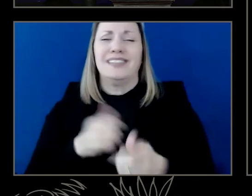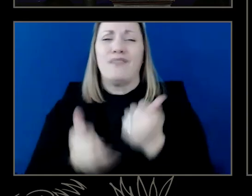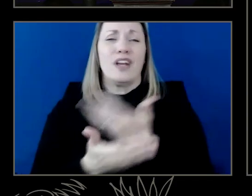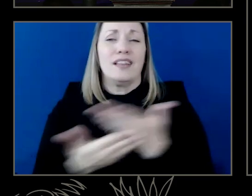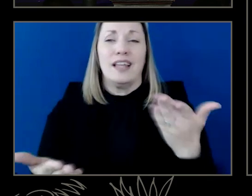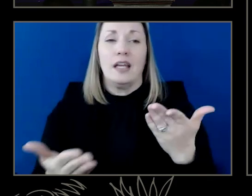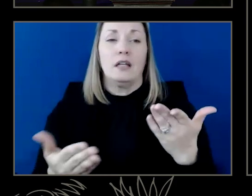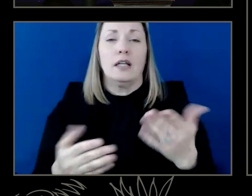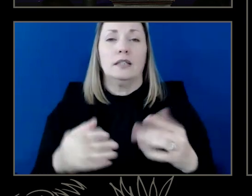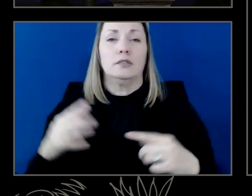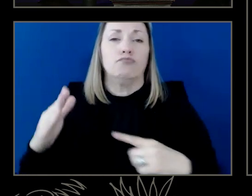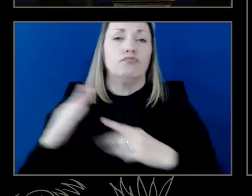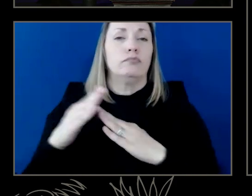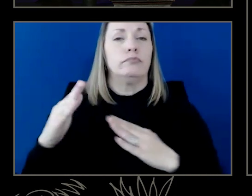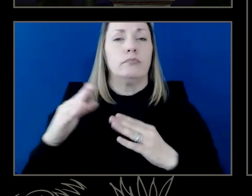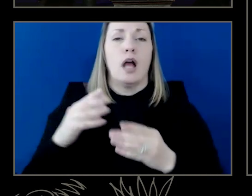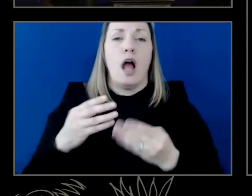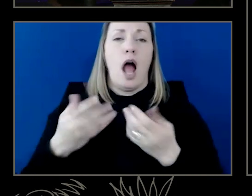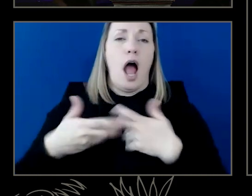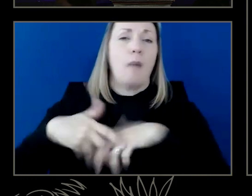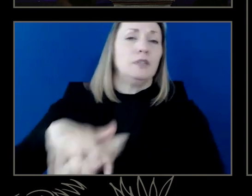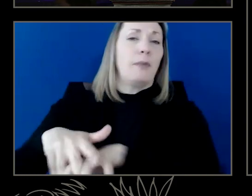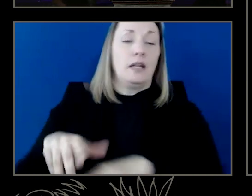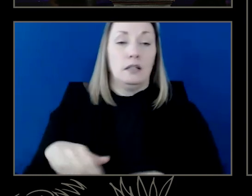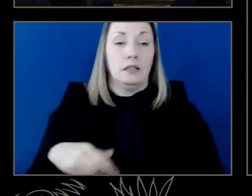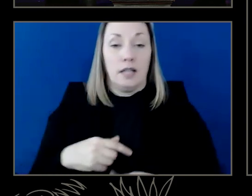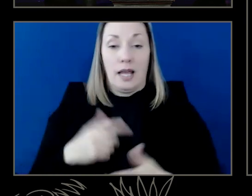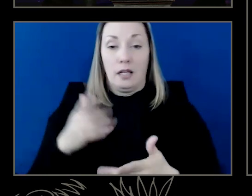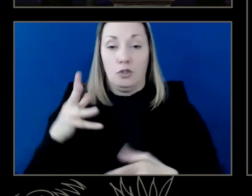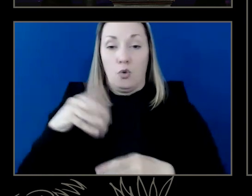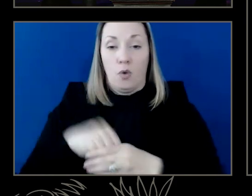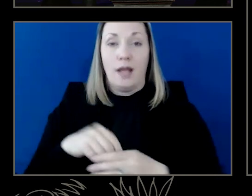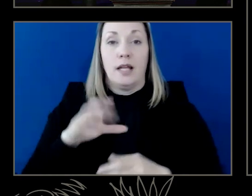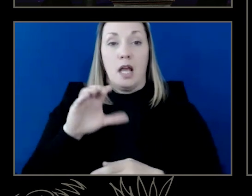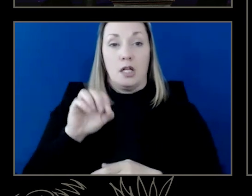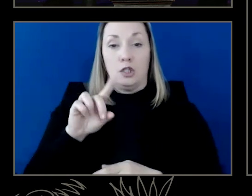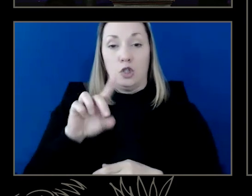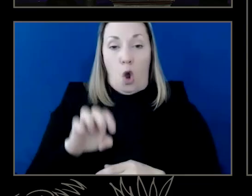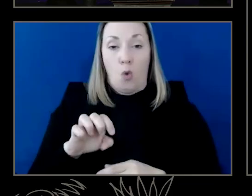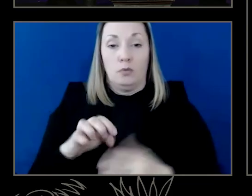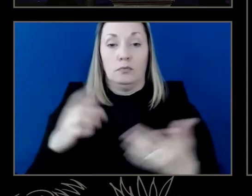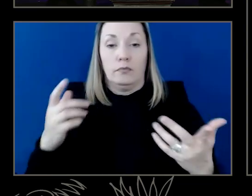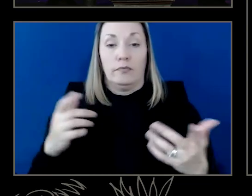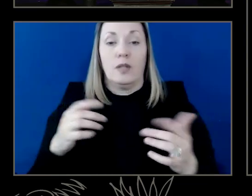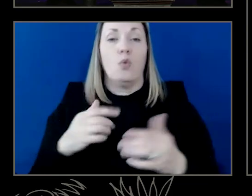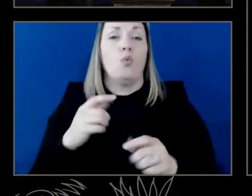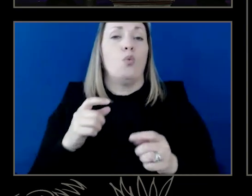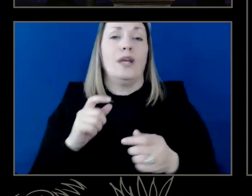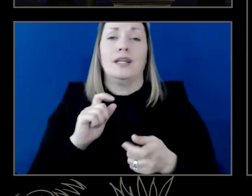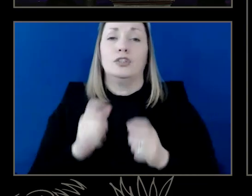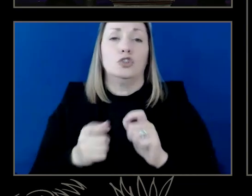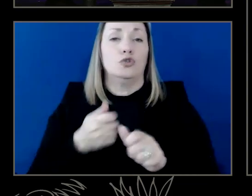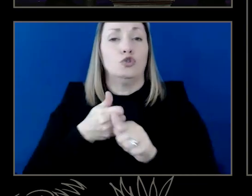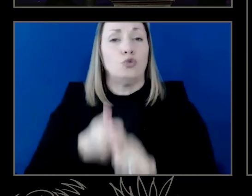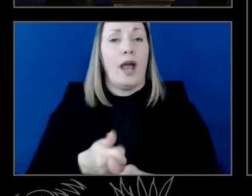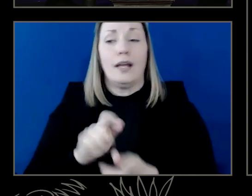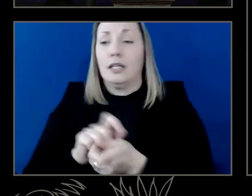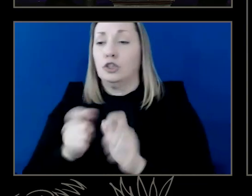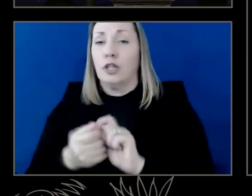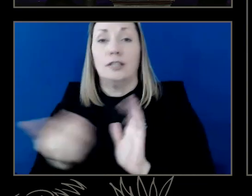is automated, and because it's written as code, we can track every change and repeat it whenever we